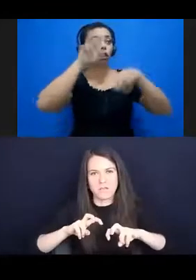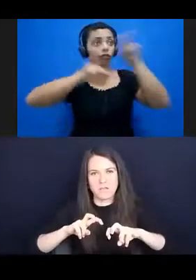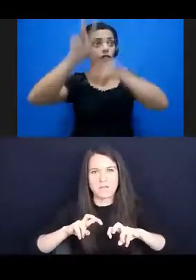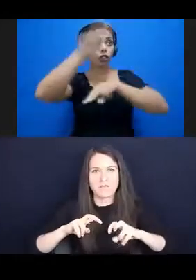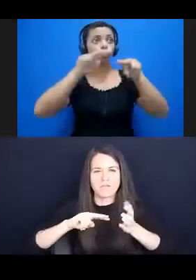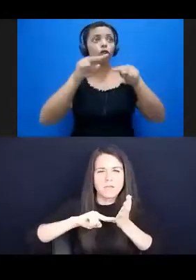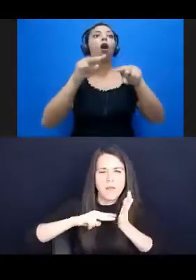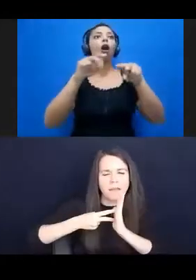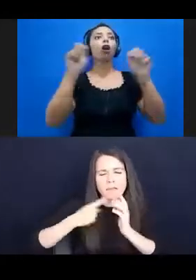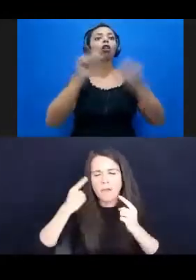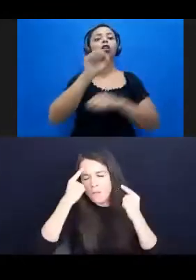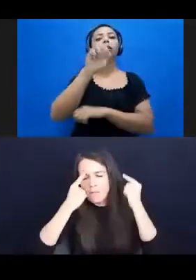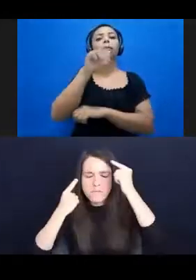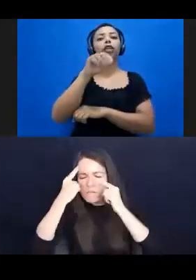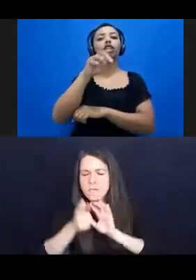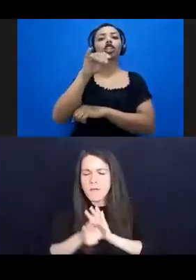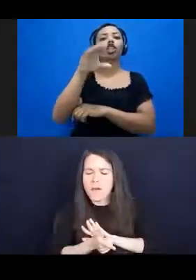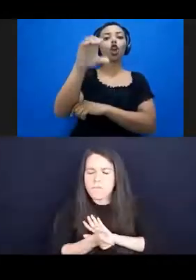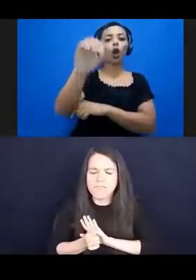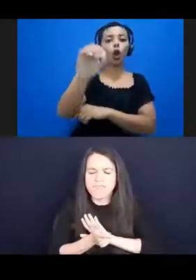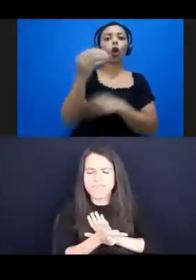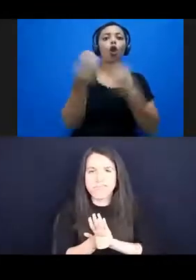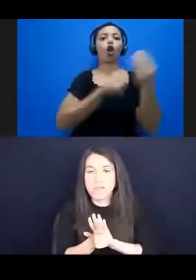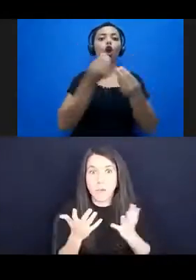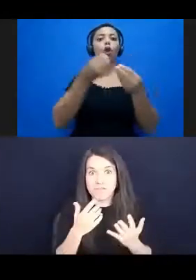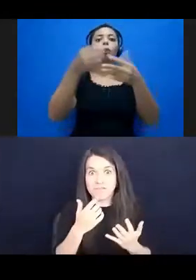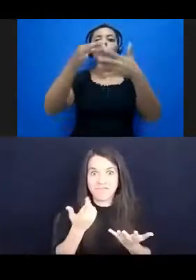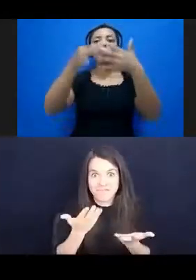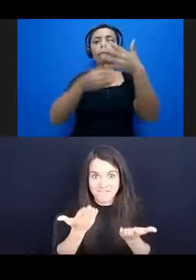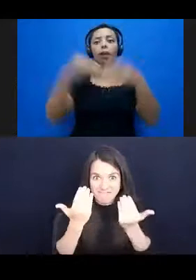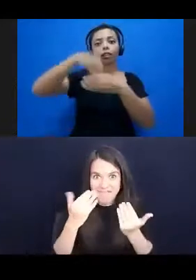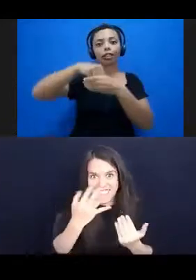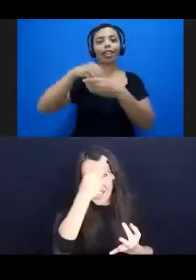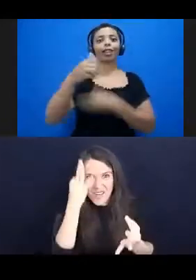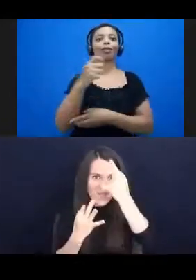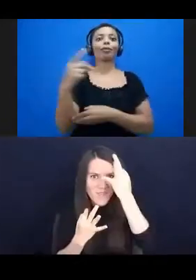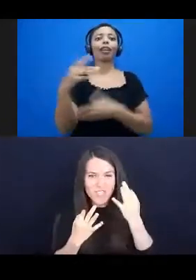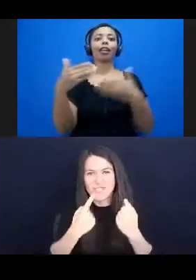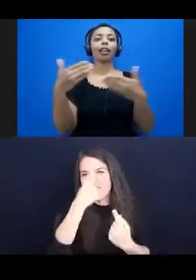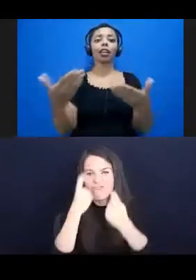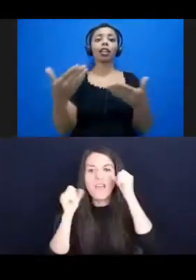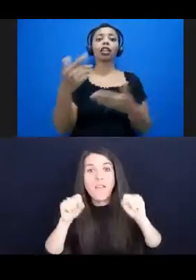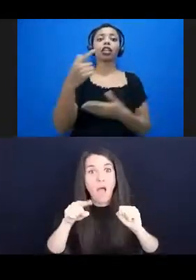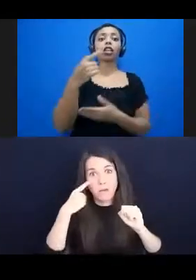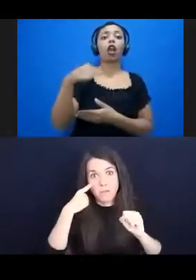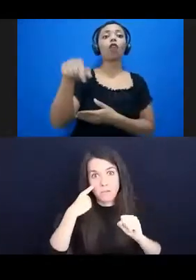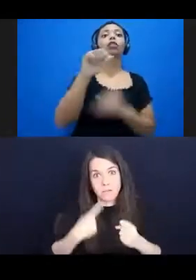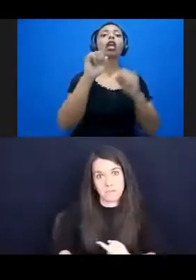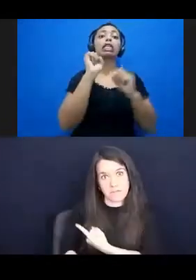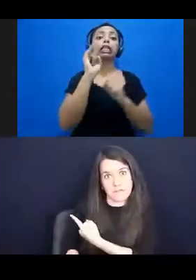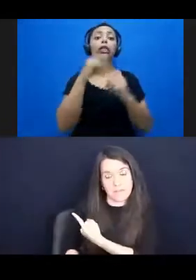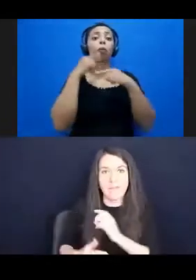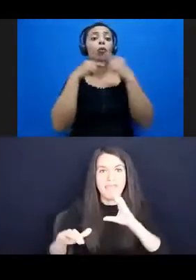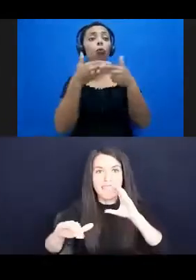reasoning components. So if you have any questions, do feel free to send an email either to